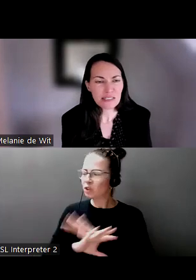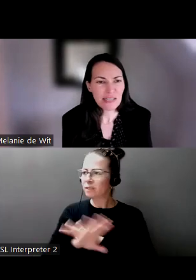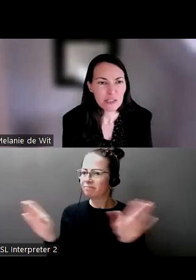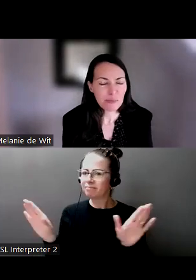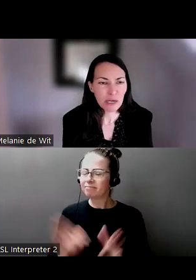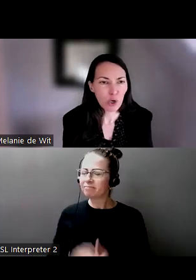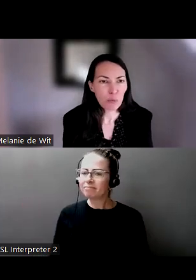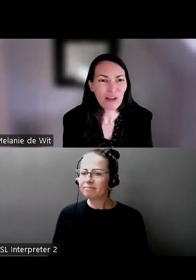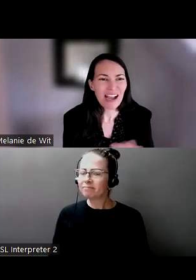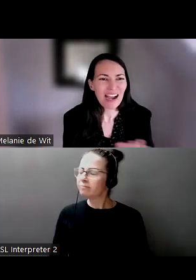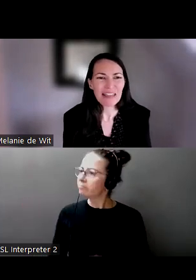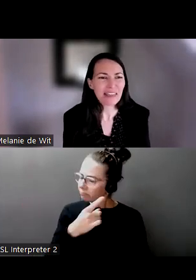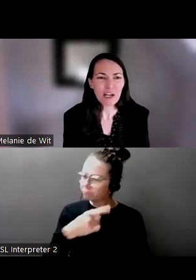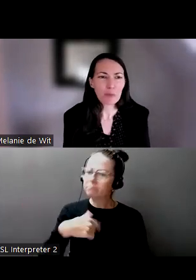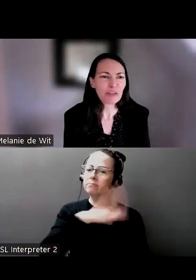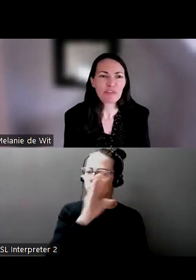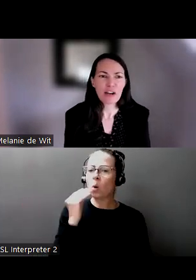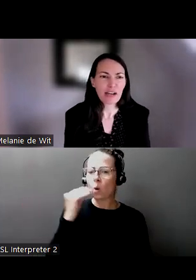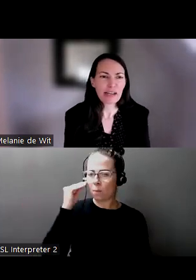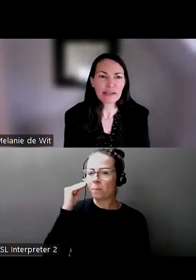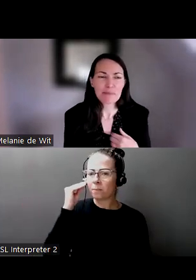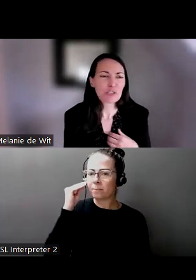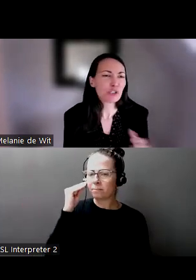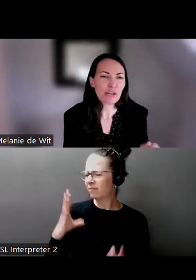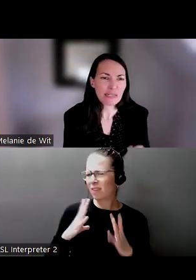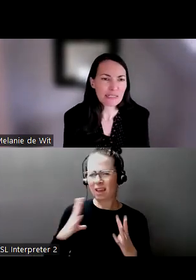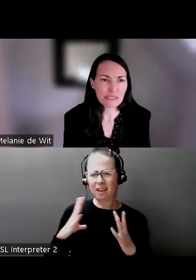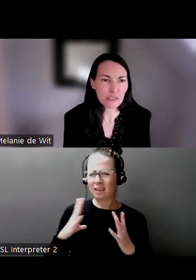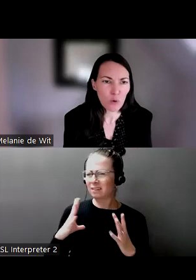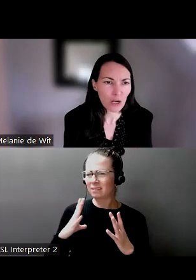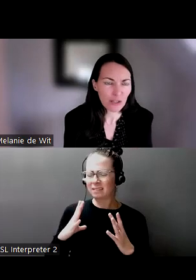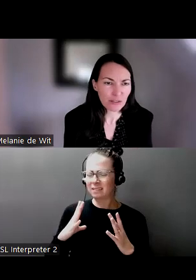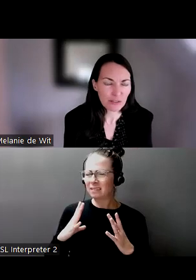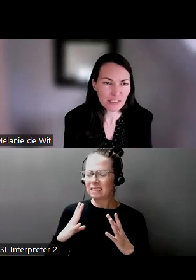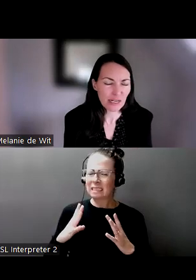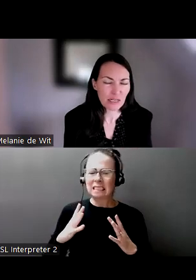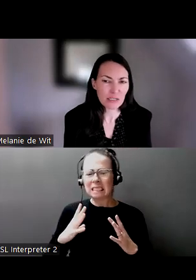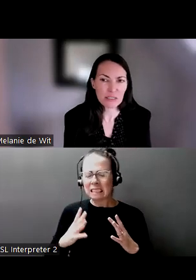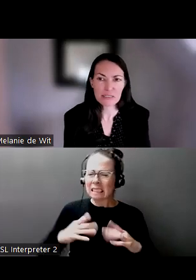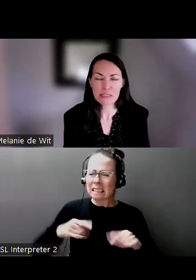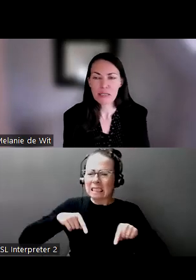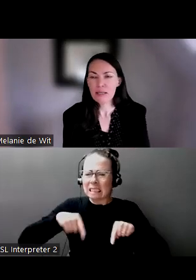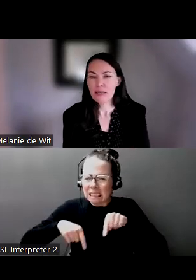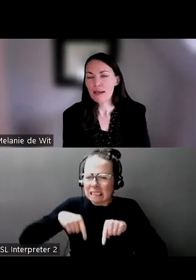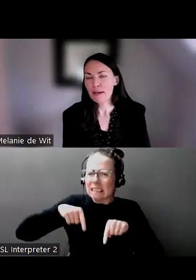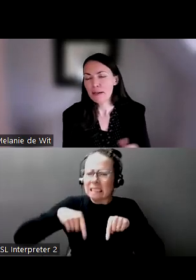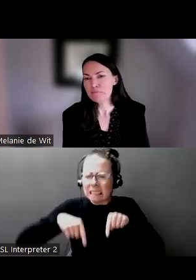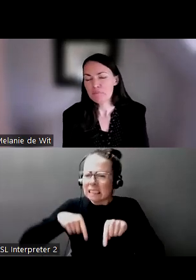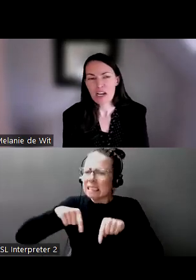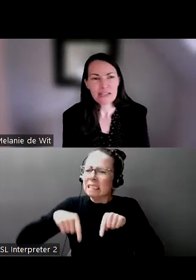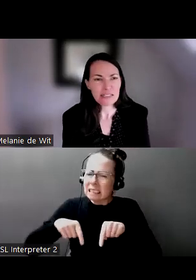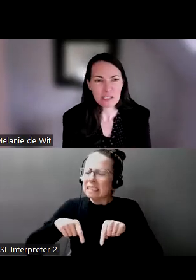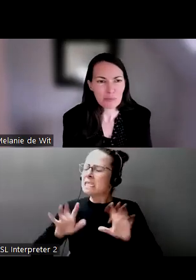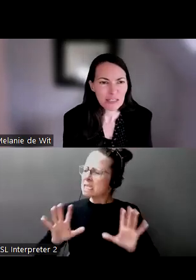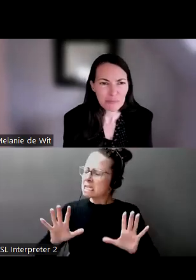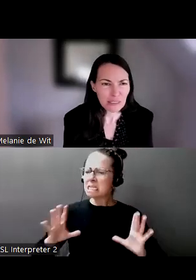Just send me home. I think I'll be fine. I'm sure I can still walk the stairs.